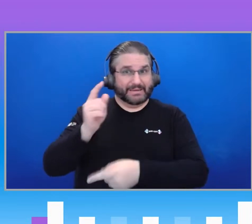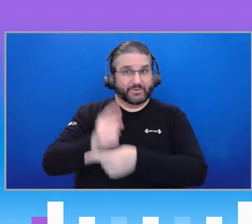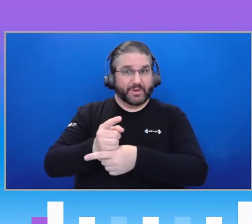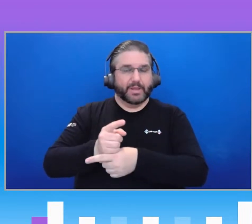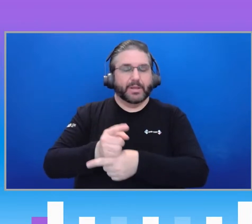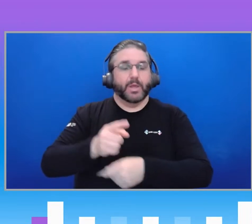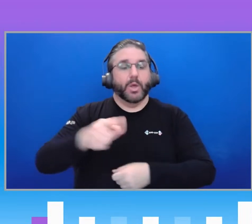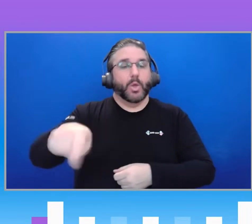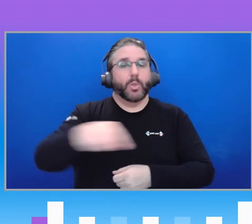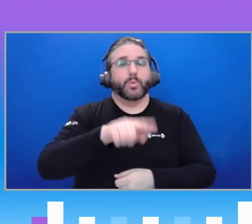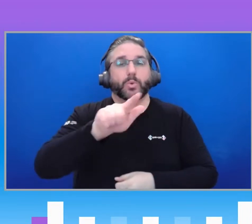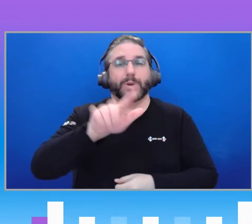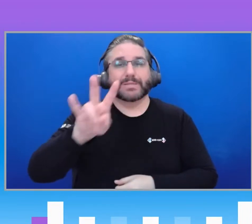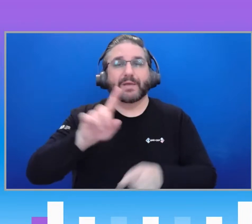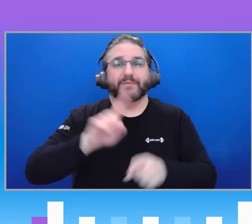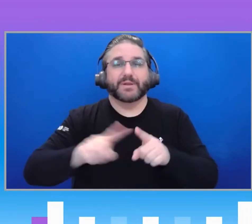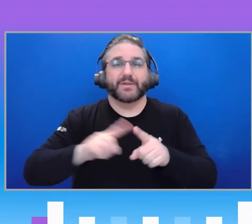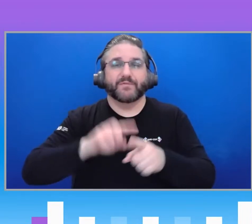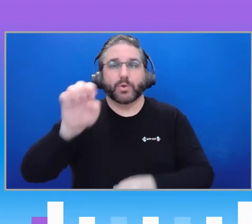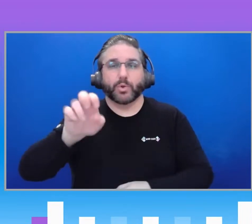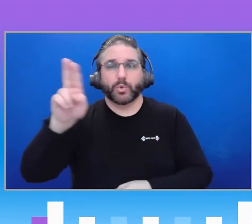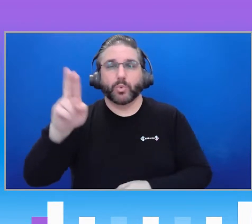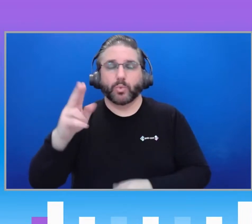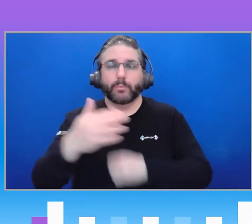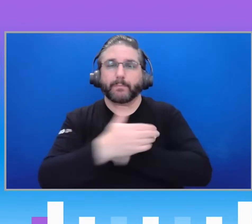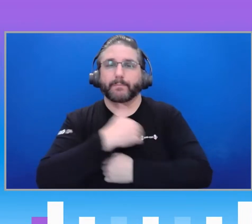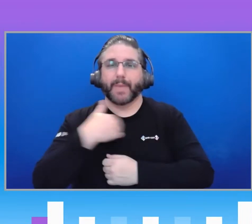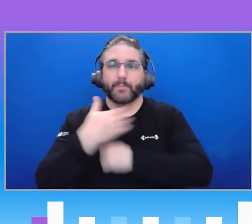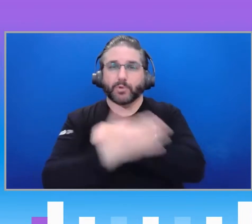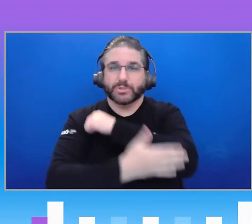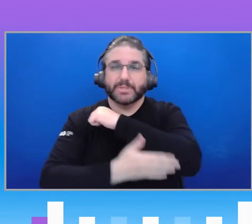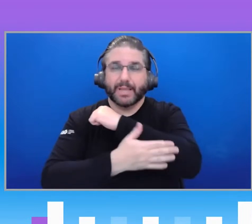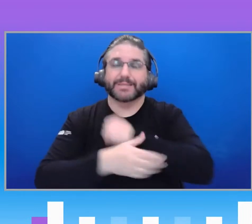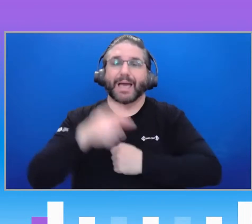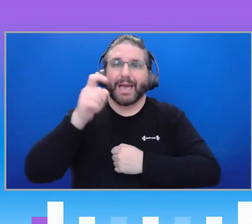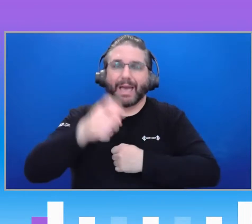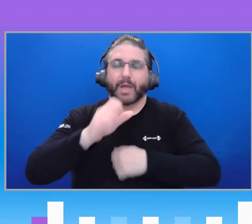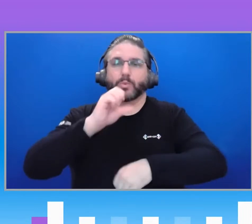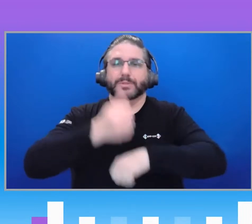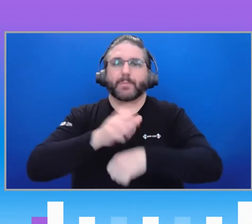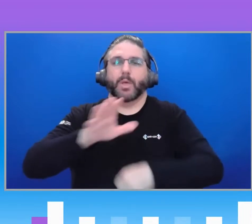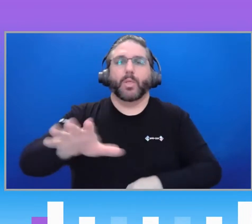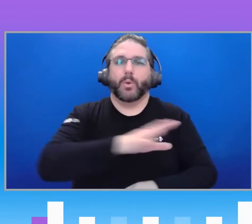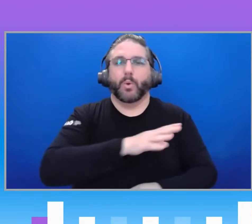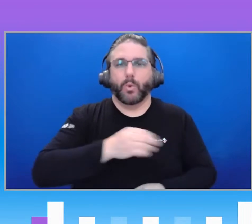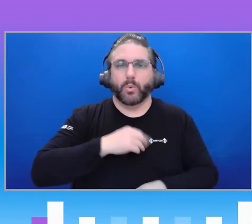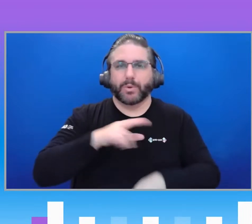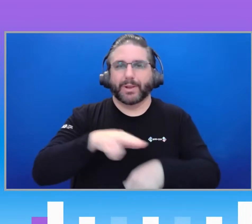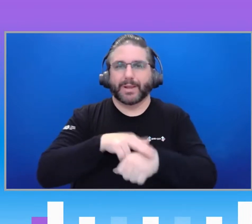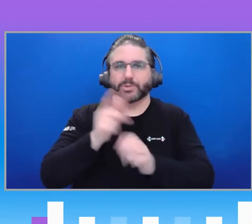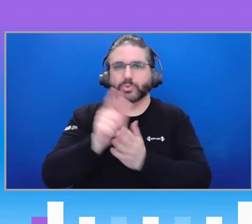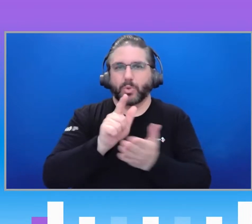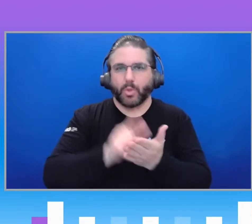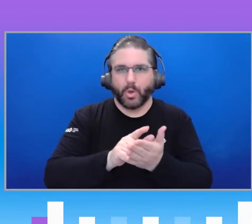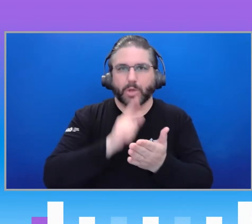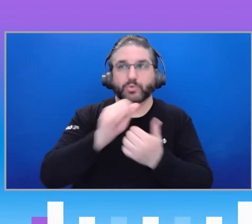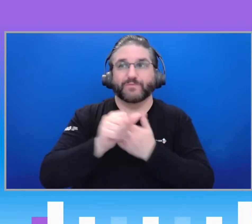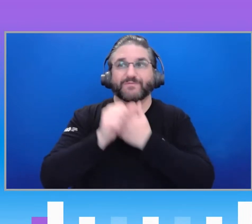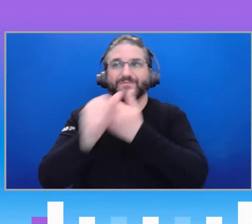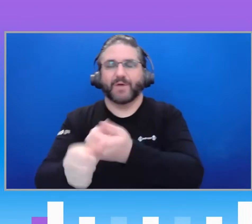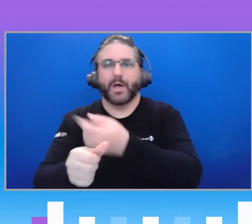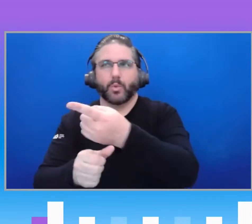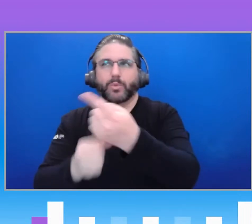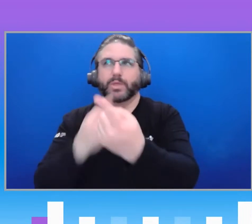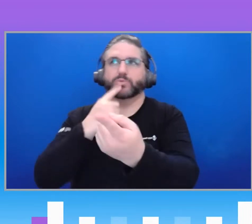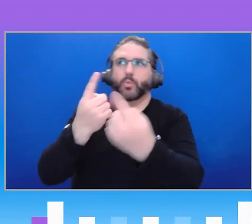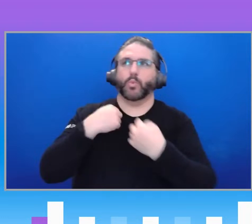they had to introduce national laws in order to be in line with the European directive.